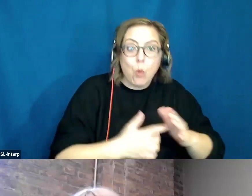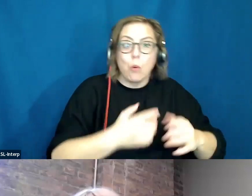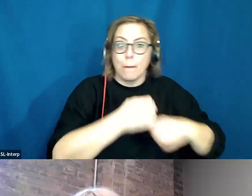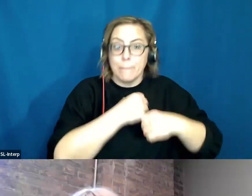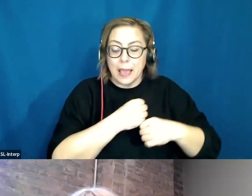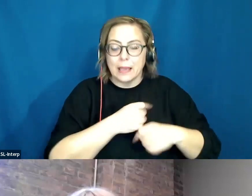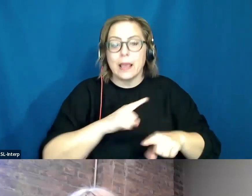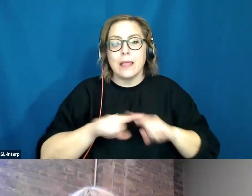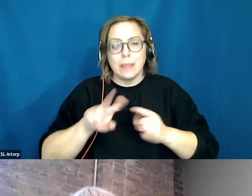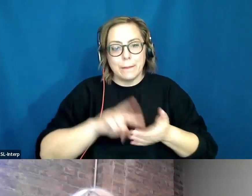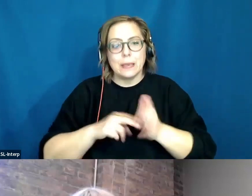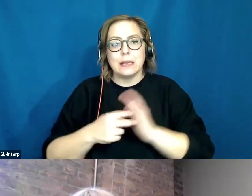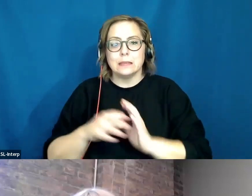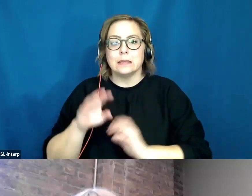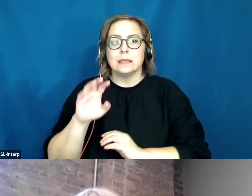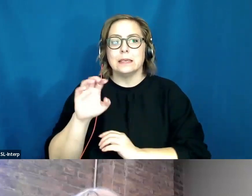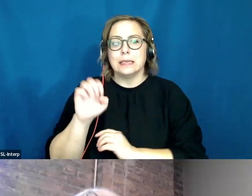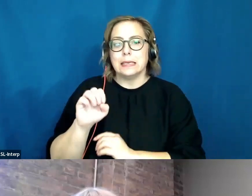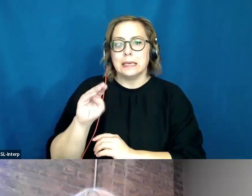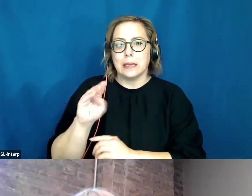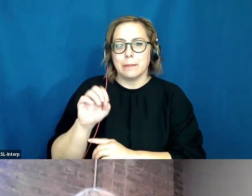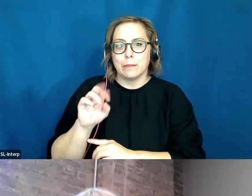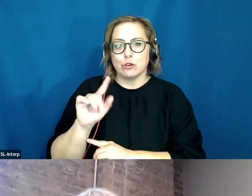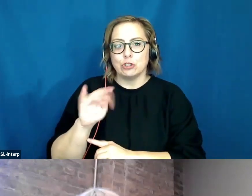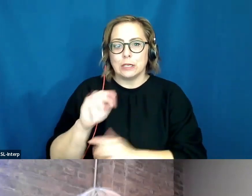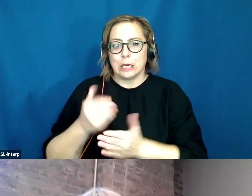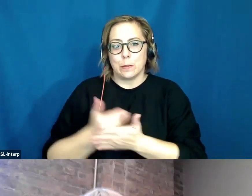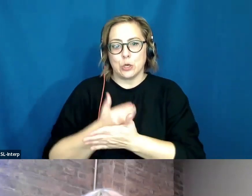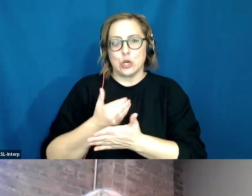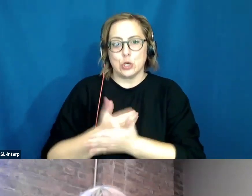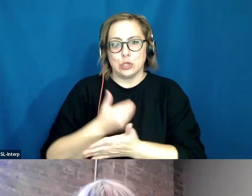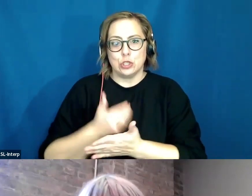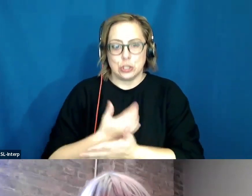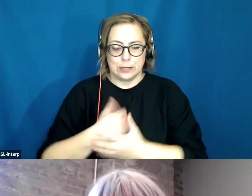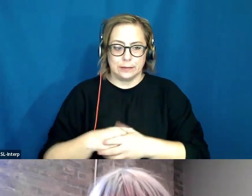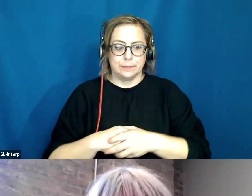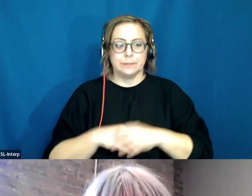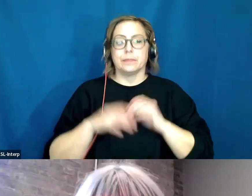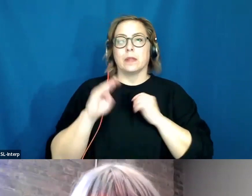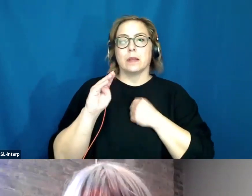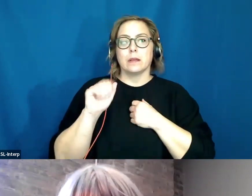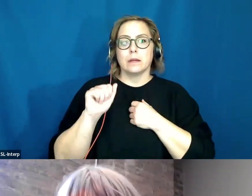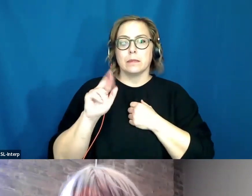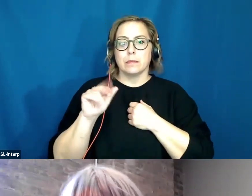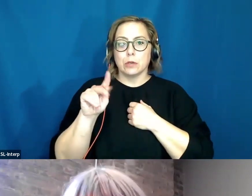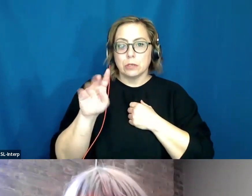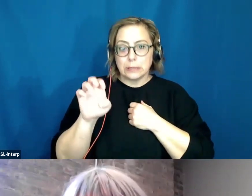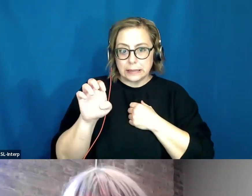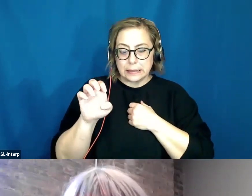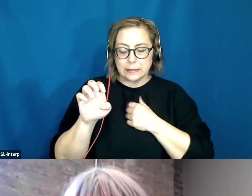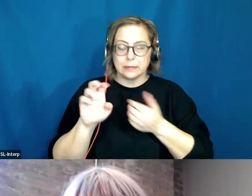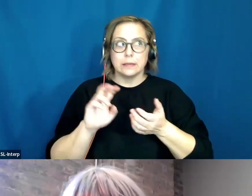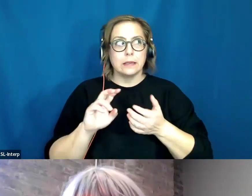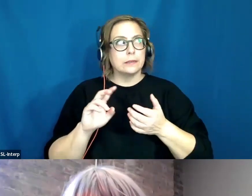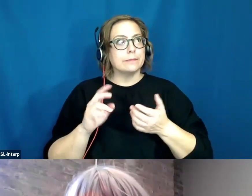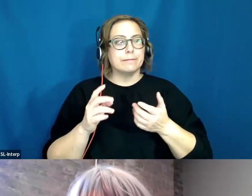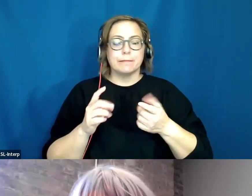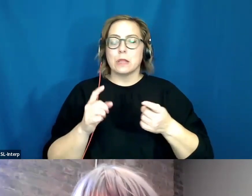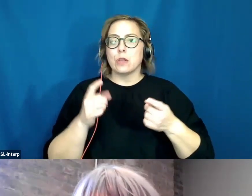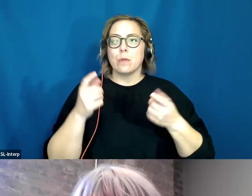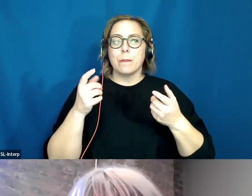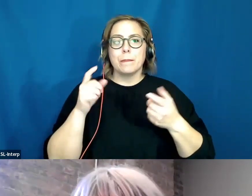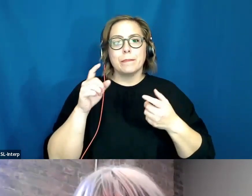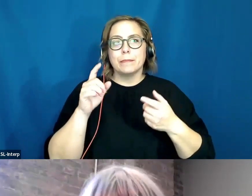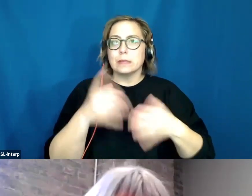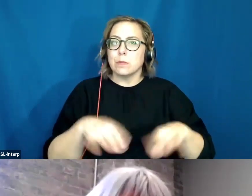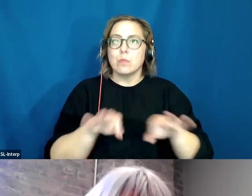you would fit into our categories. Yeah. For us, the key is you have had some kind of public presentation. So